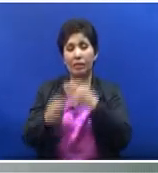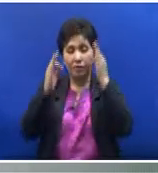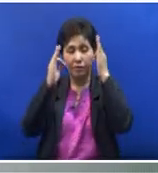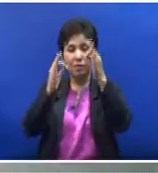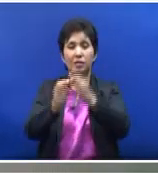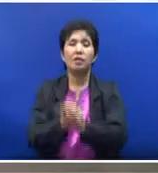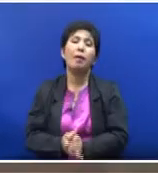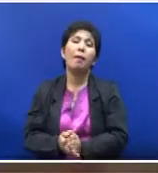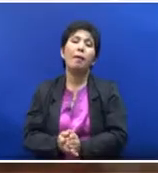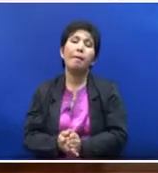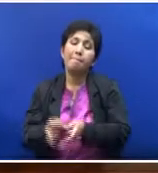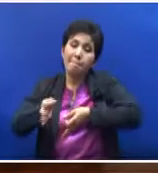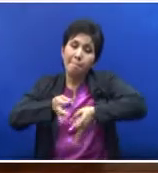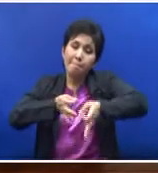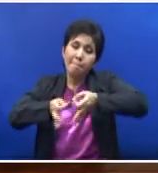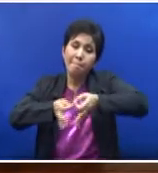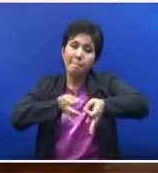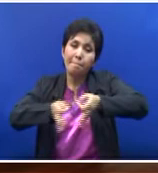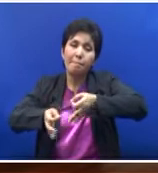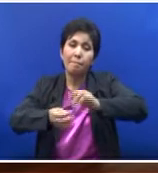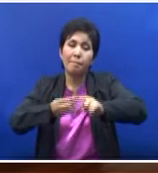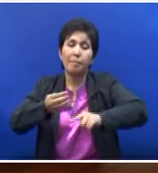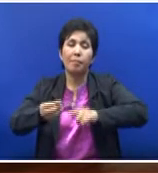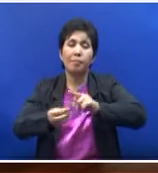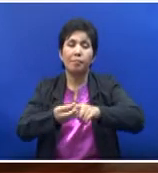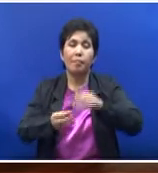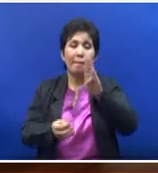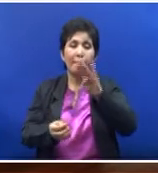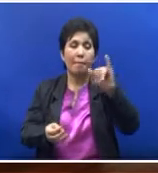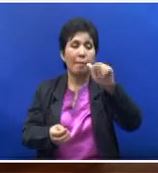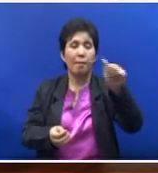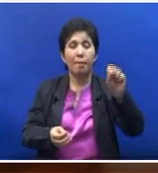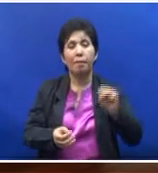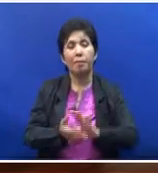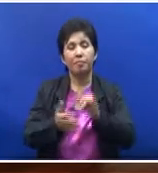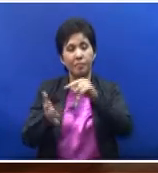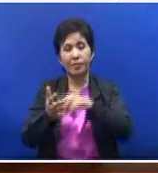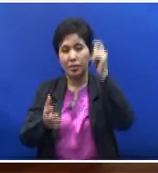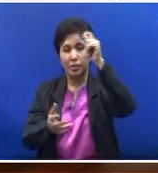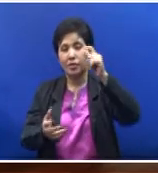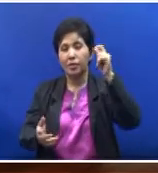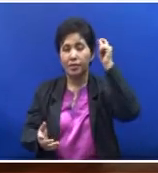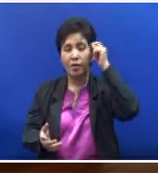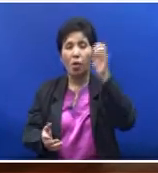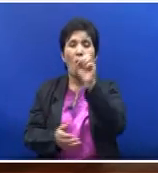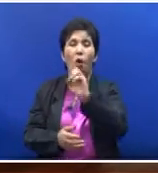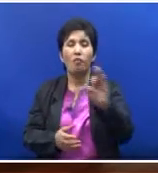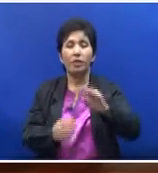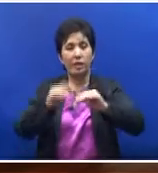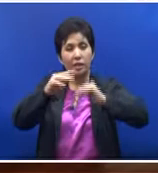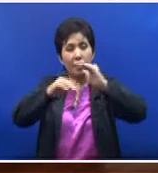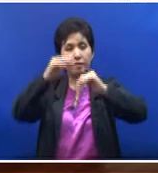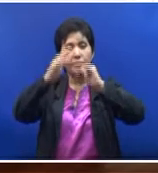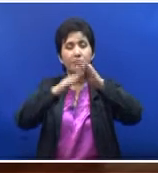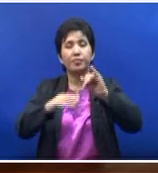the definitions of ethnocentric bias, right? So this theory, the demarcations of